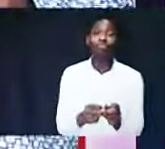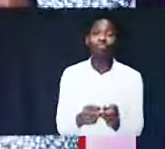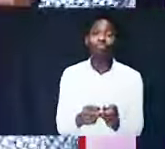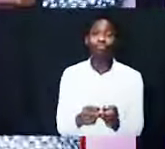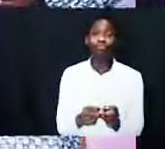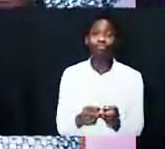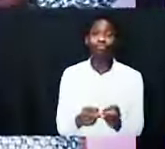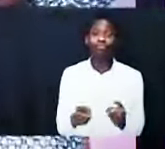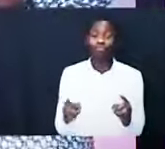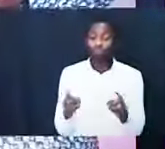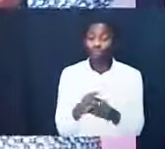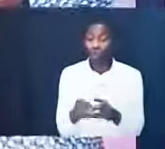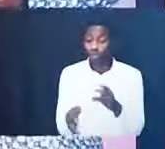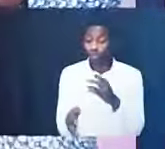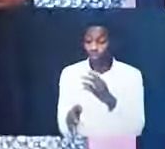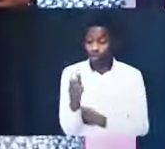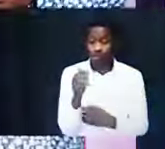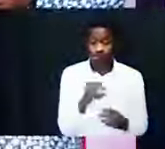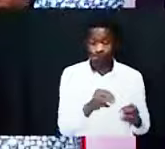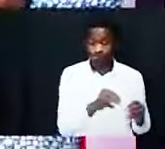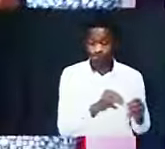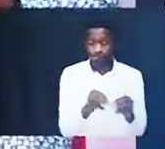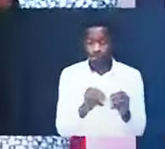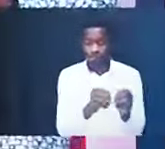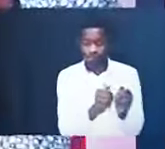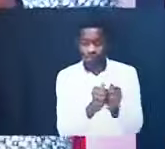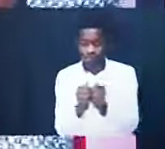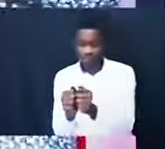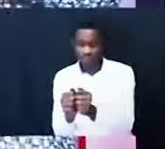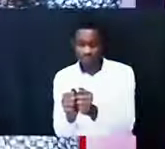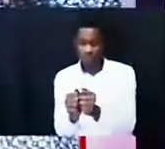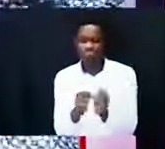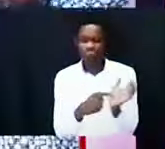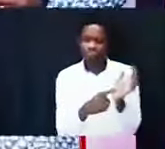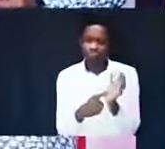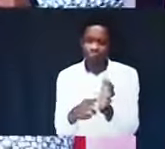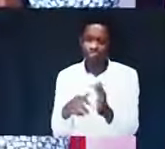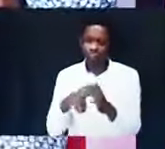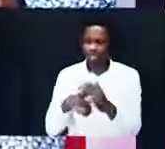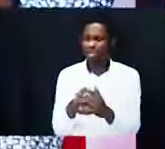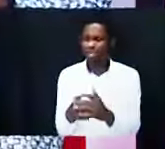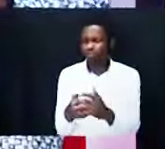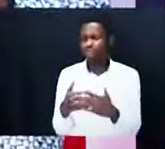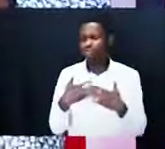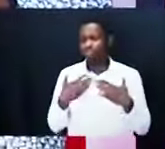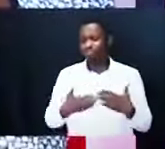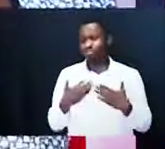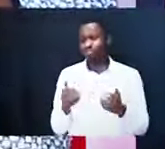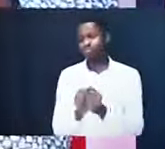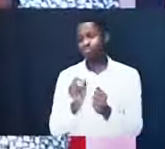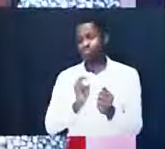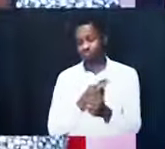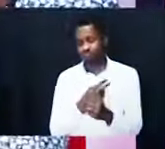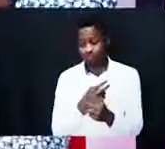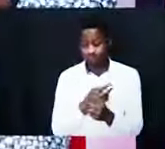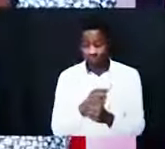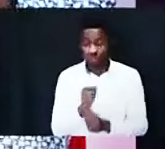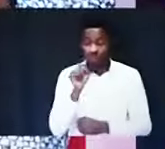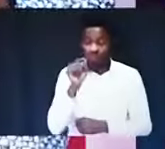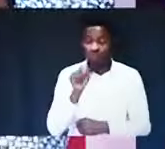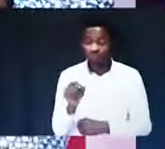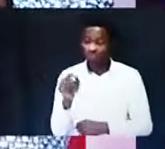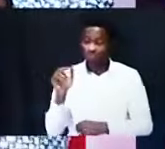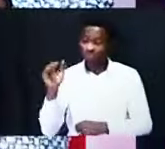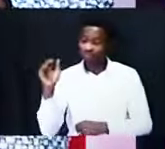God accompanying us shows his pleasure. But verse 15 says